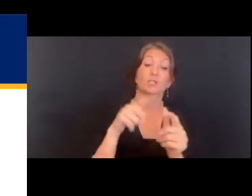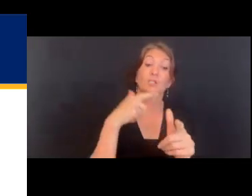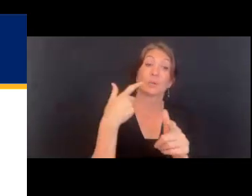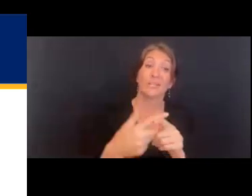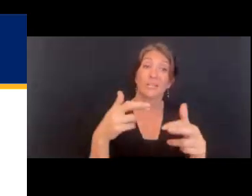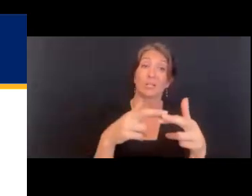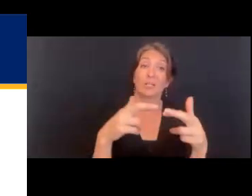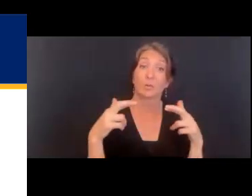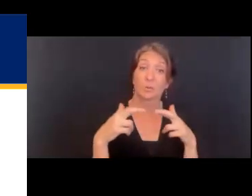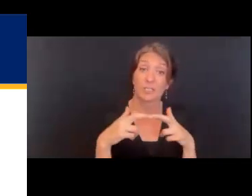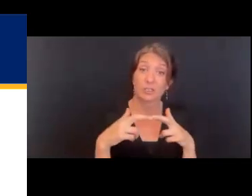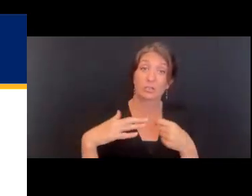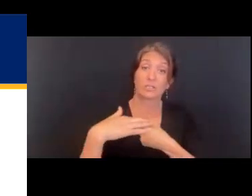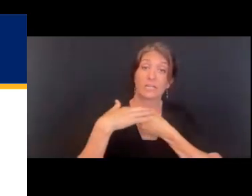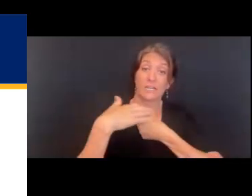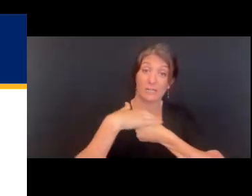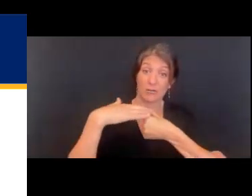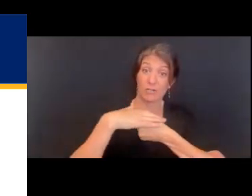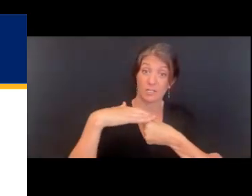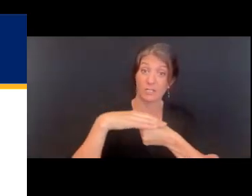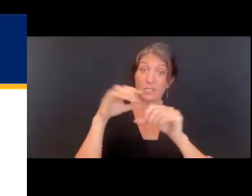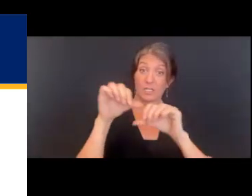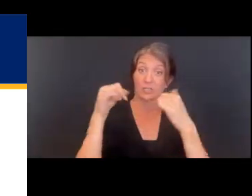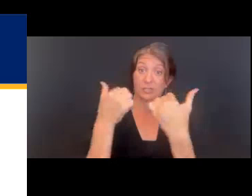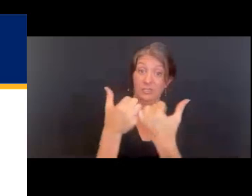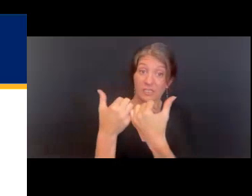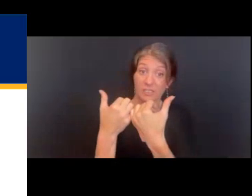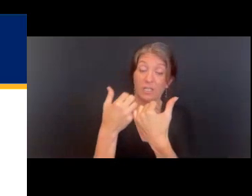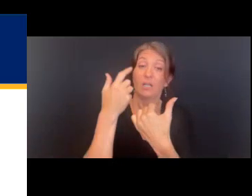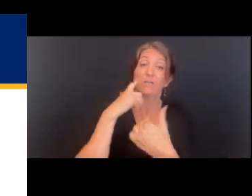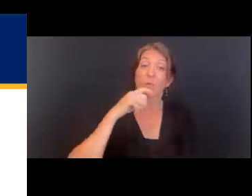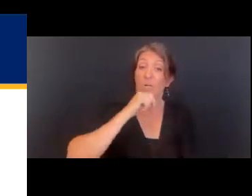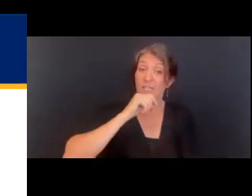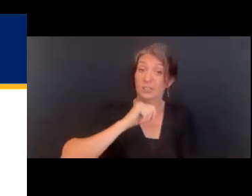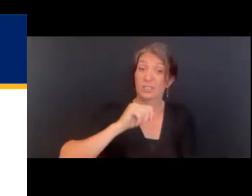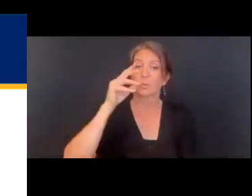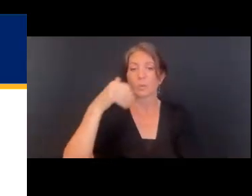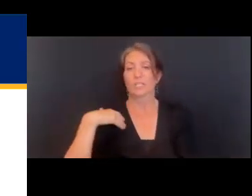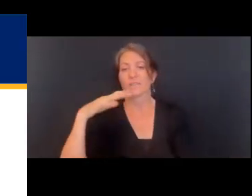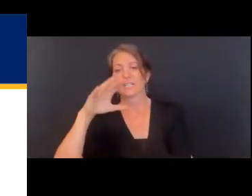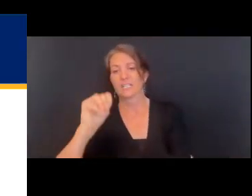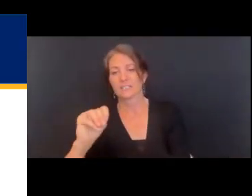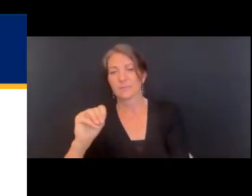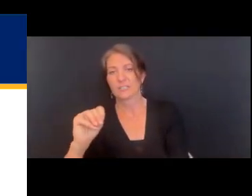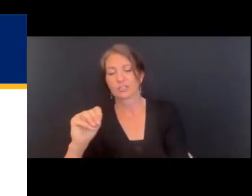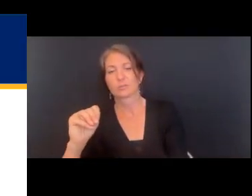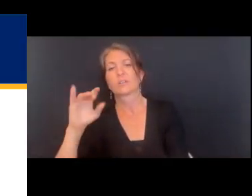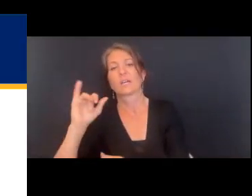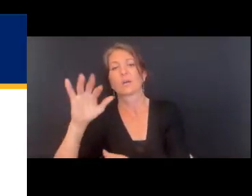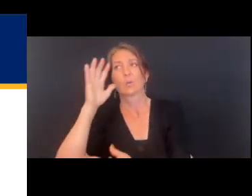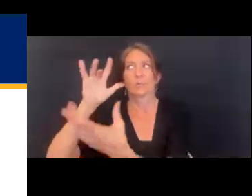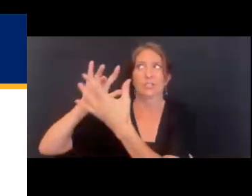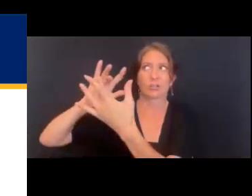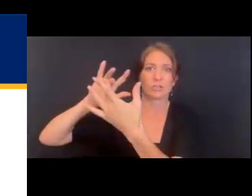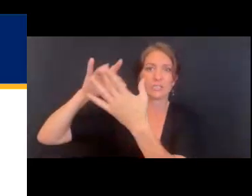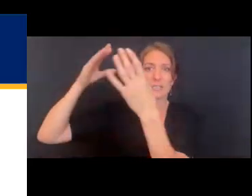aging does have an administrative case manager that is that point contact for that participant.